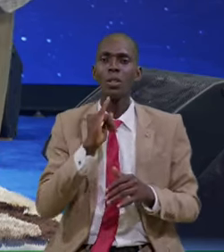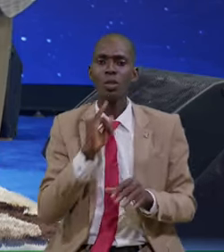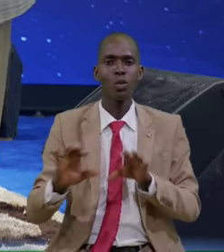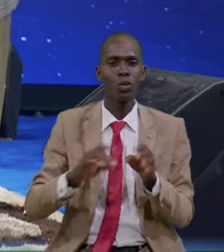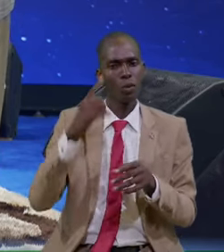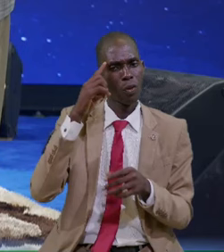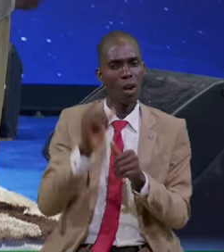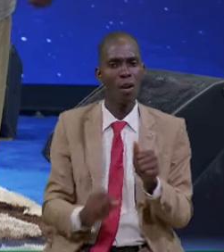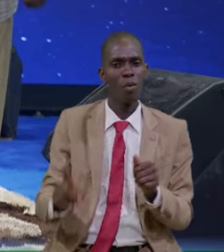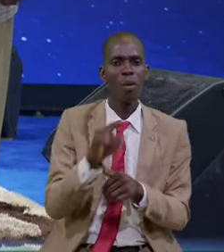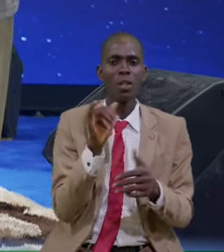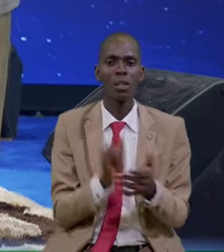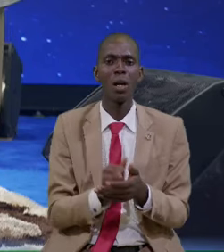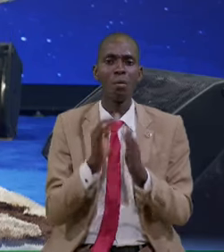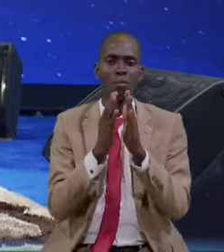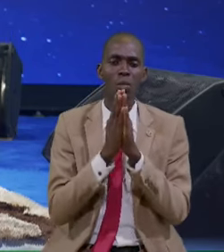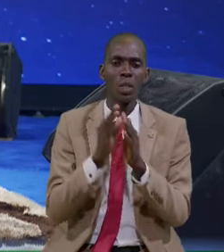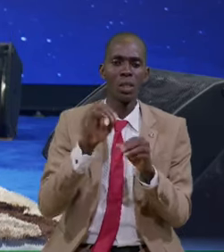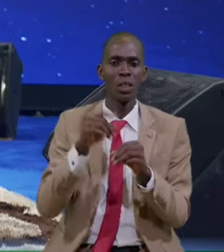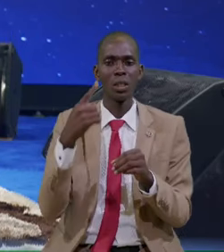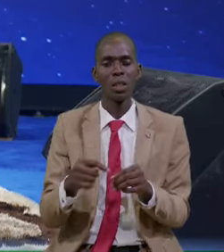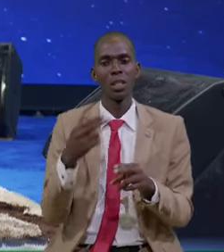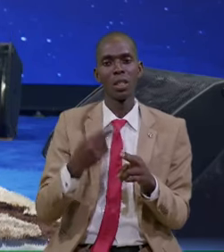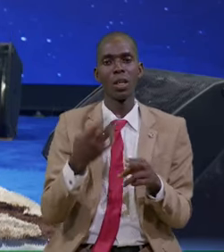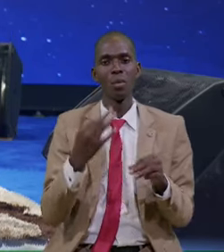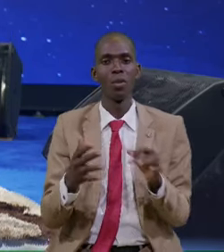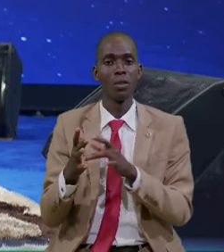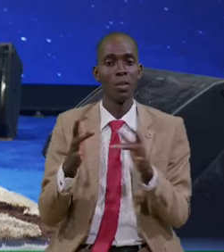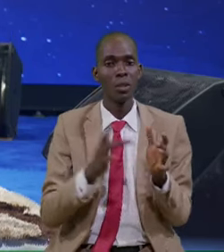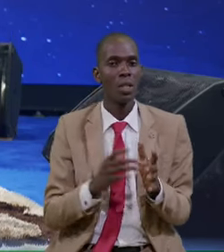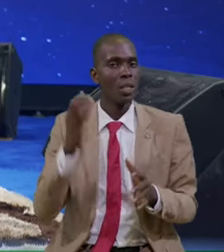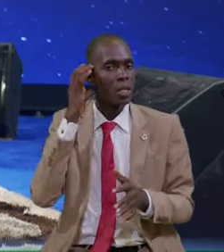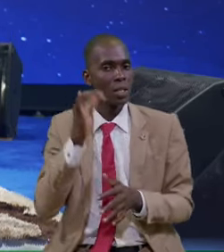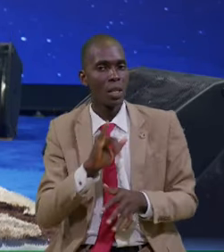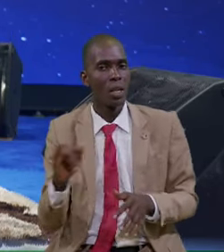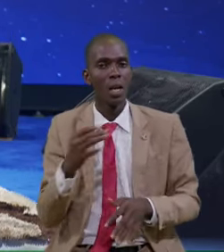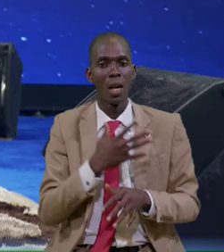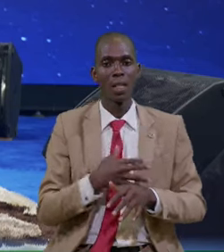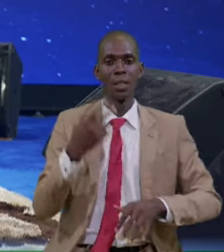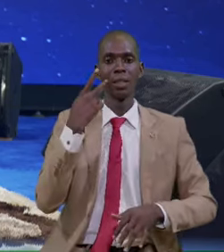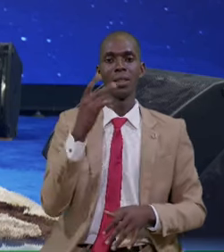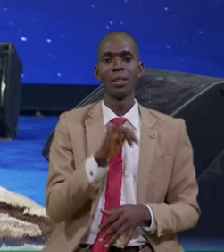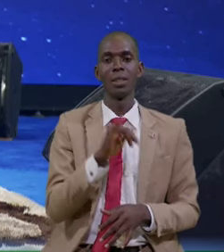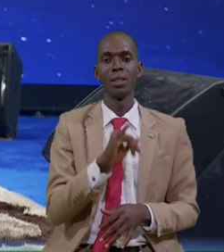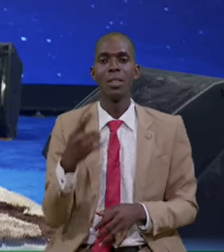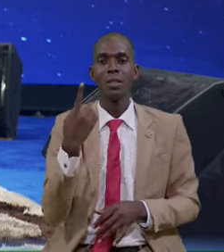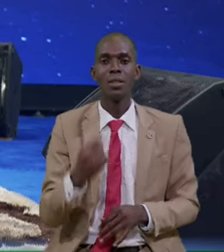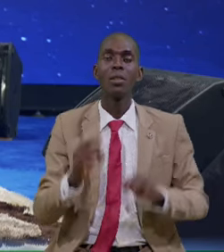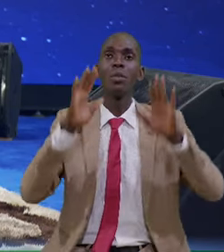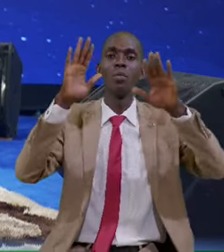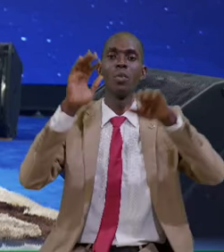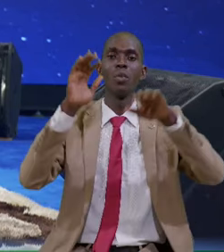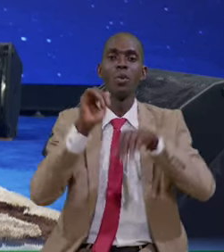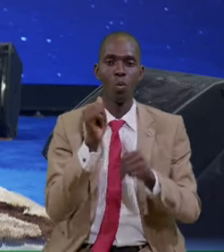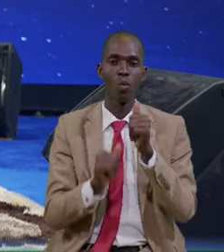that calls on the name of Jesus, hearing and seeing the miracles which